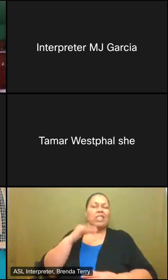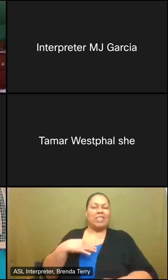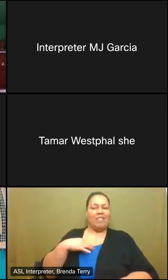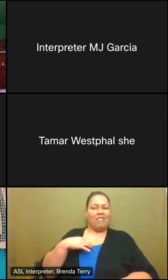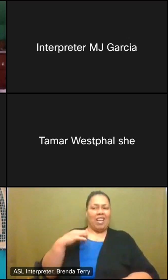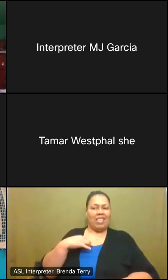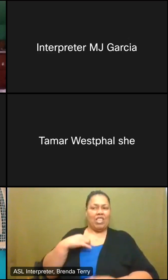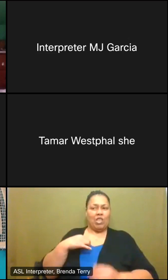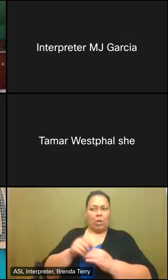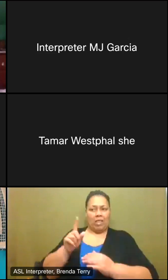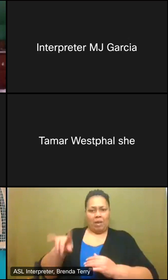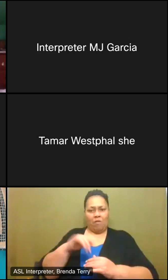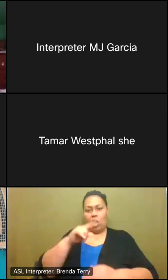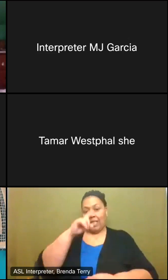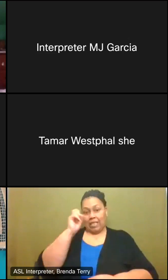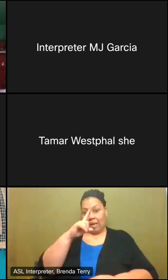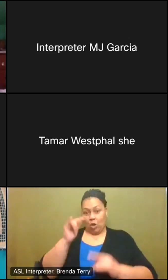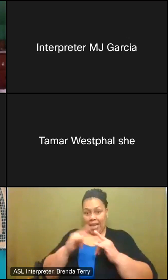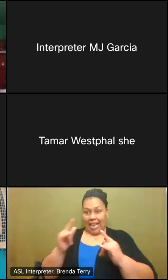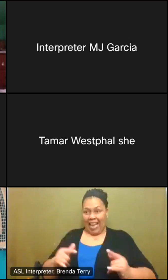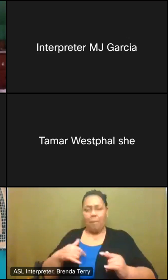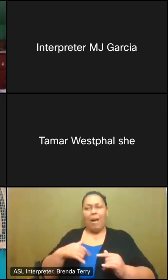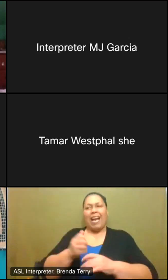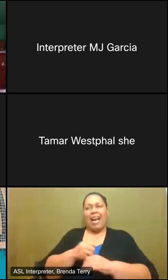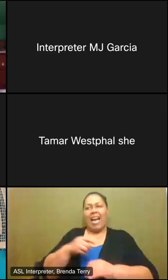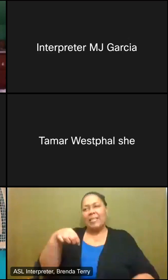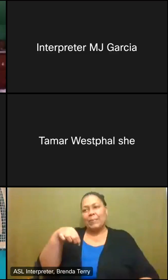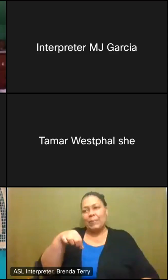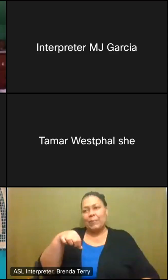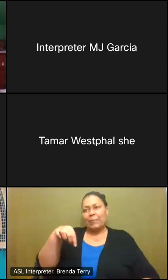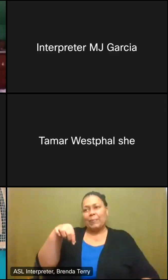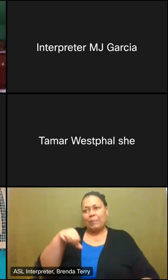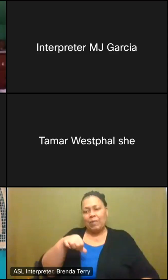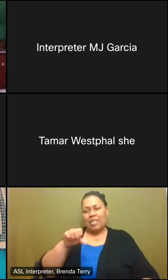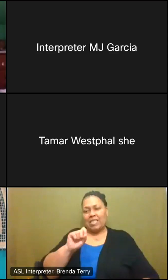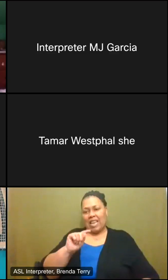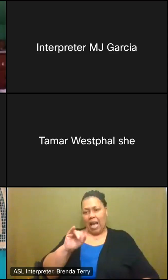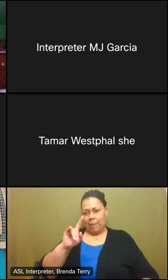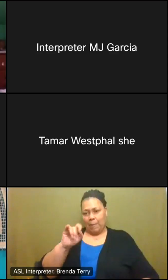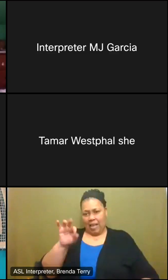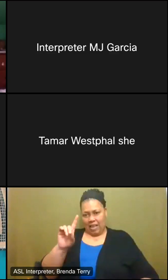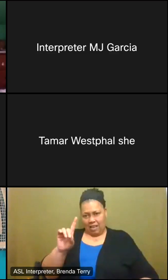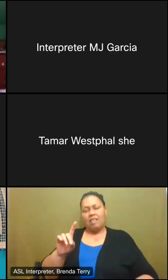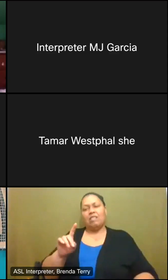camp, and I would get a stipend through the summer program. And I was just a camp counselor.